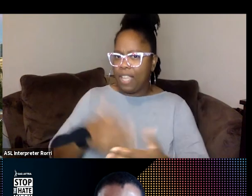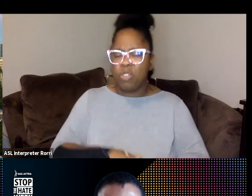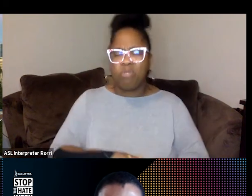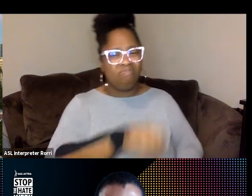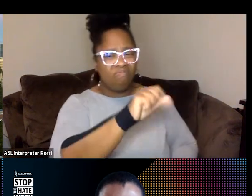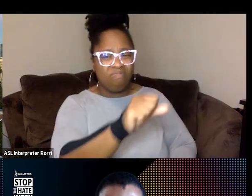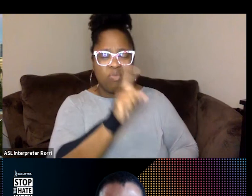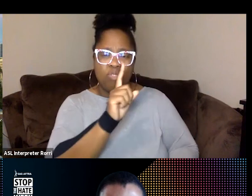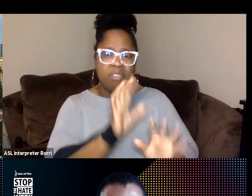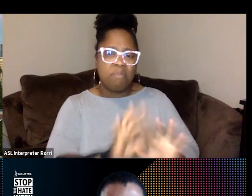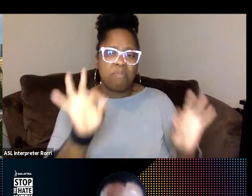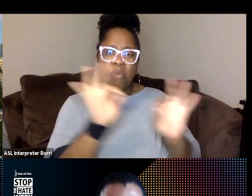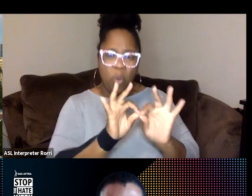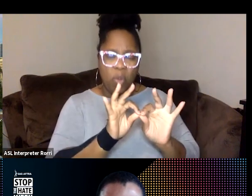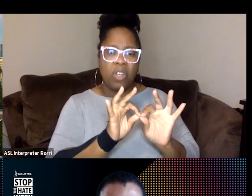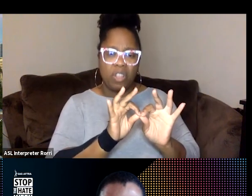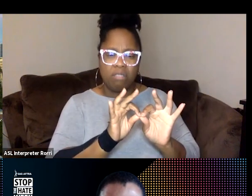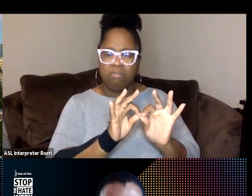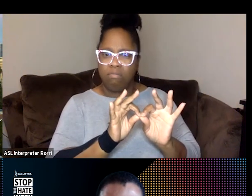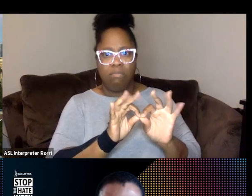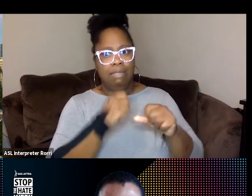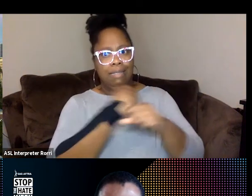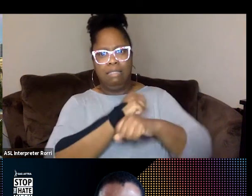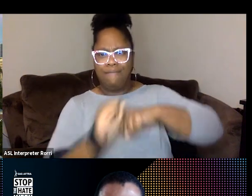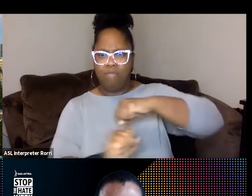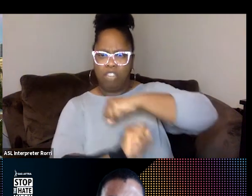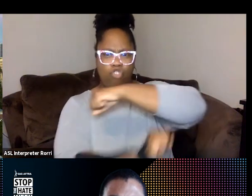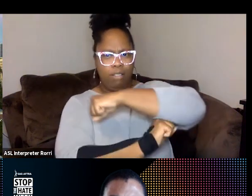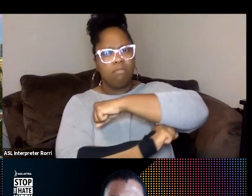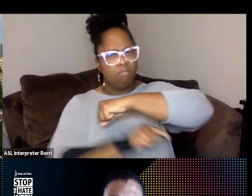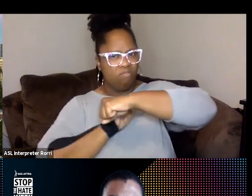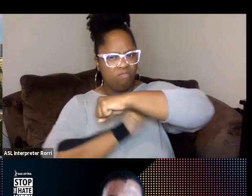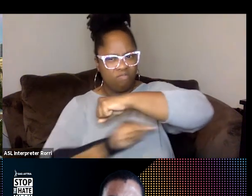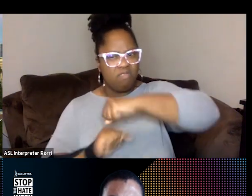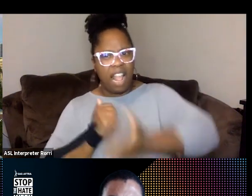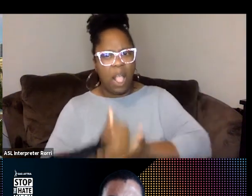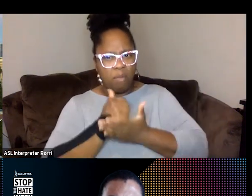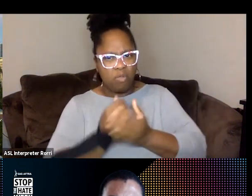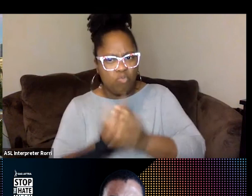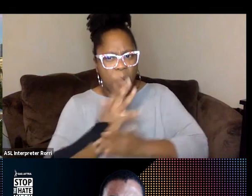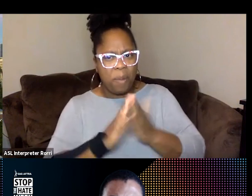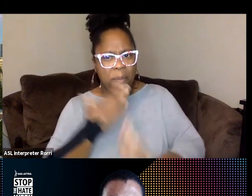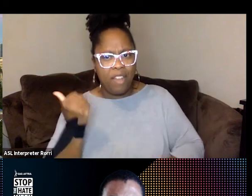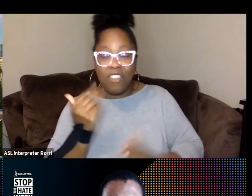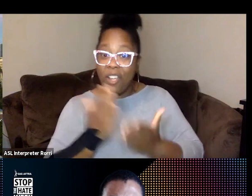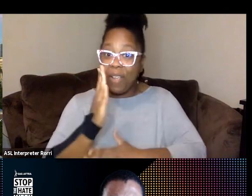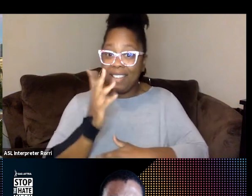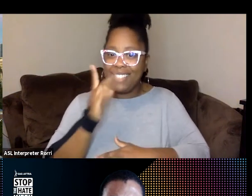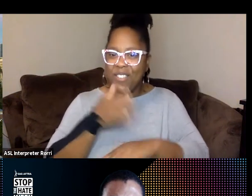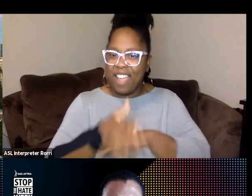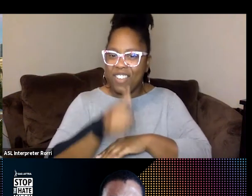It is so important. It is actually the foundation which we could really grow and become better. So thank you. Thank you. All right, everybody, we're going to see you after